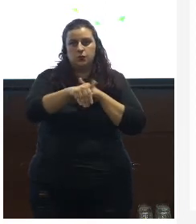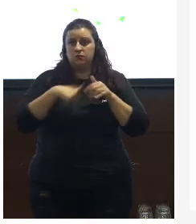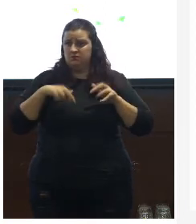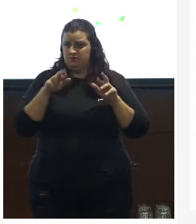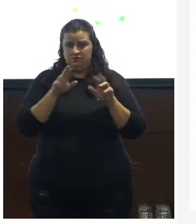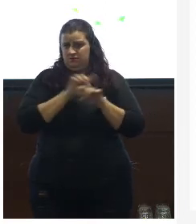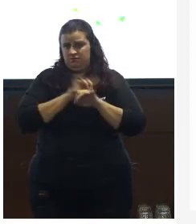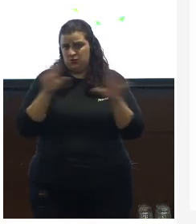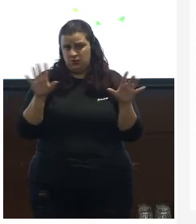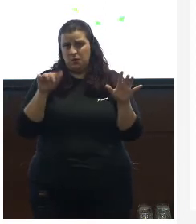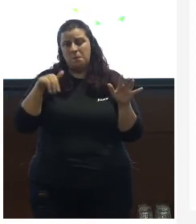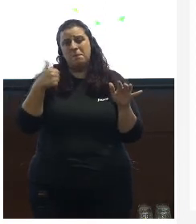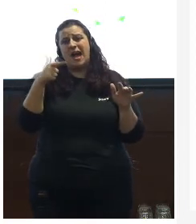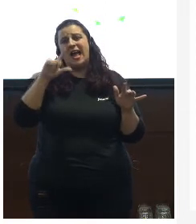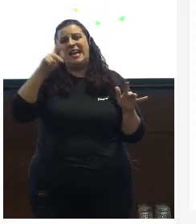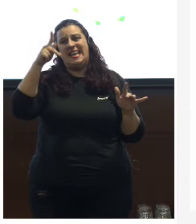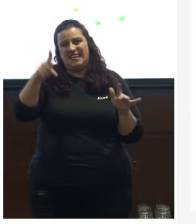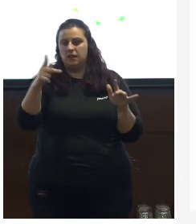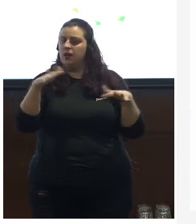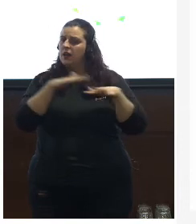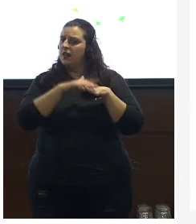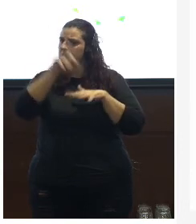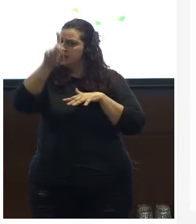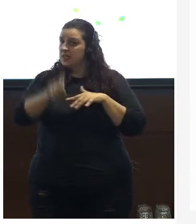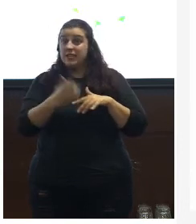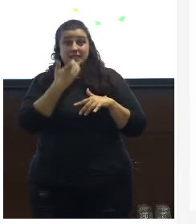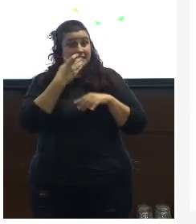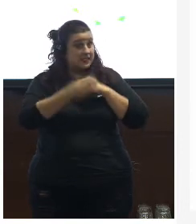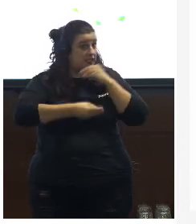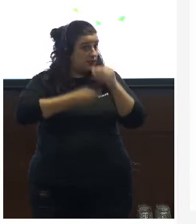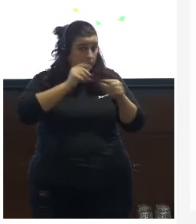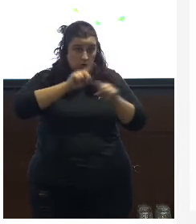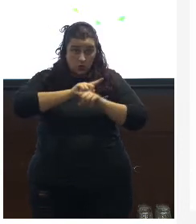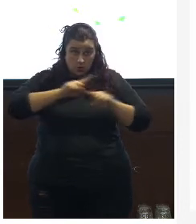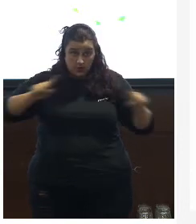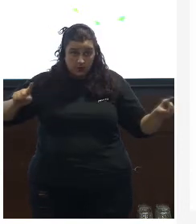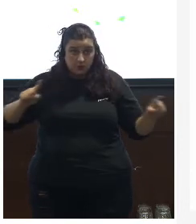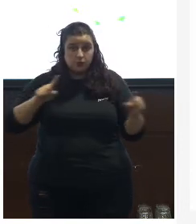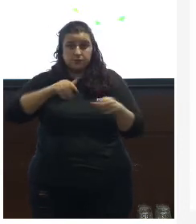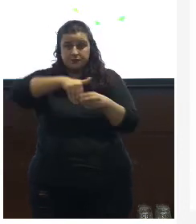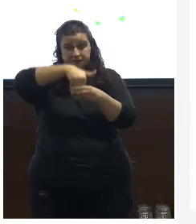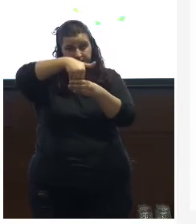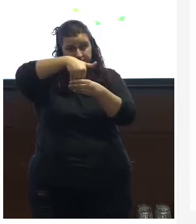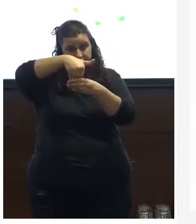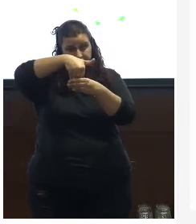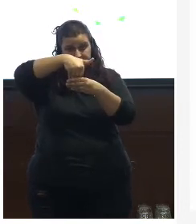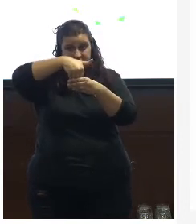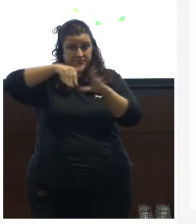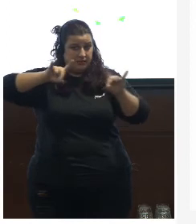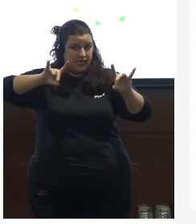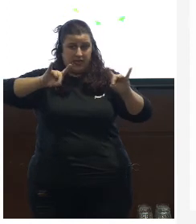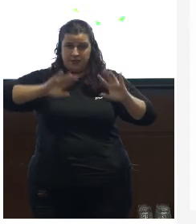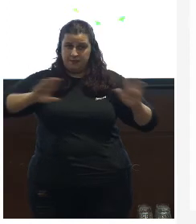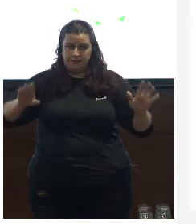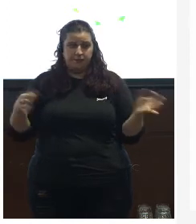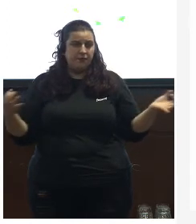spotting empty words. So basically, we should try to create some standards, quality standards